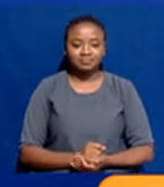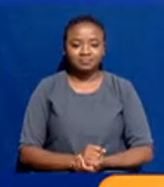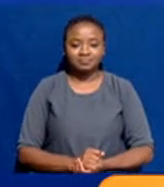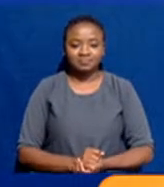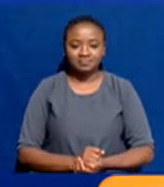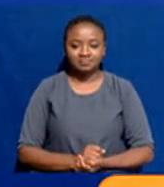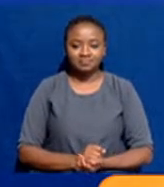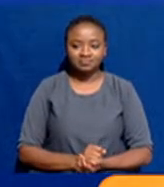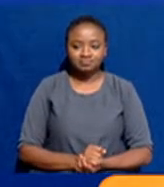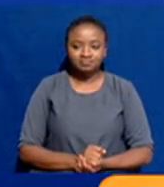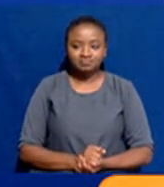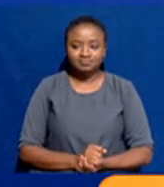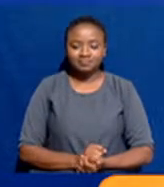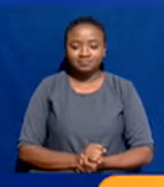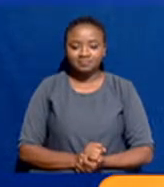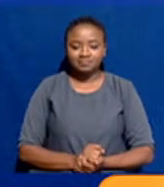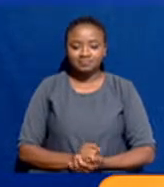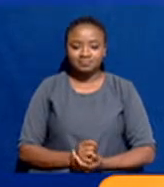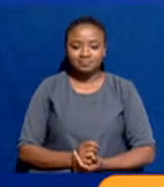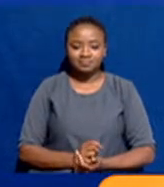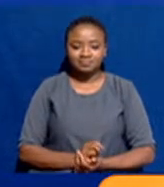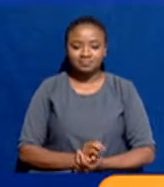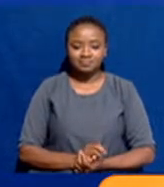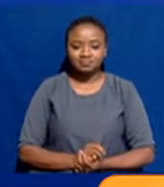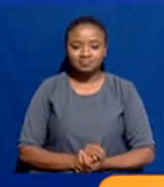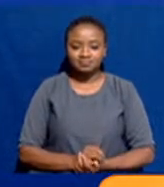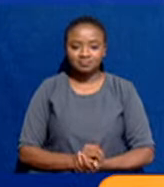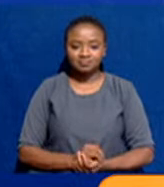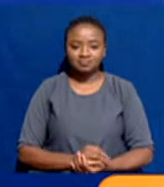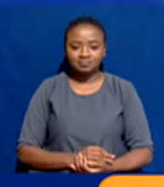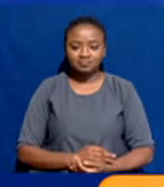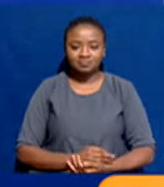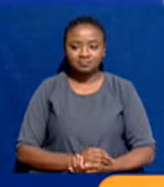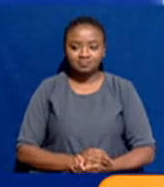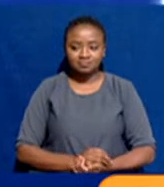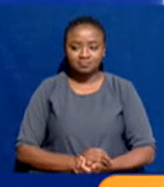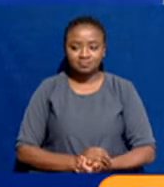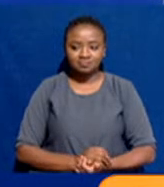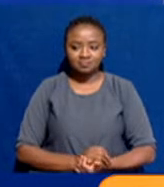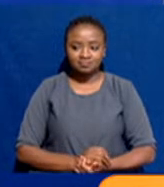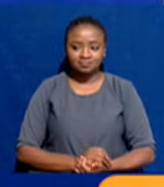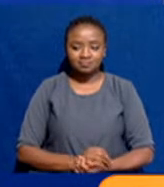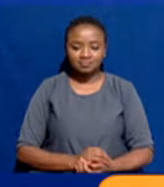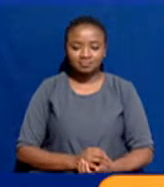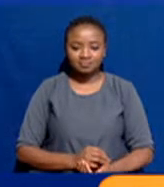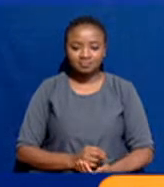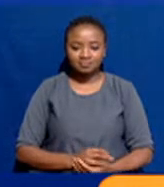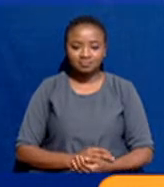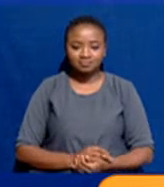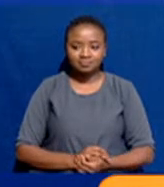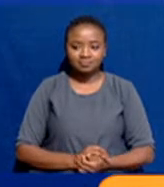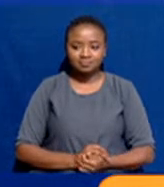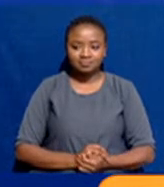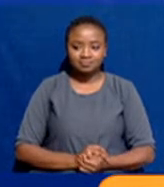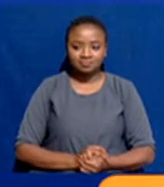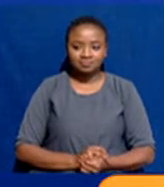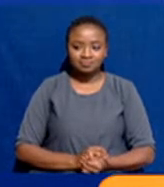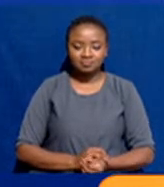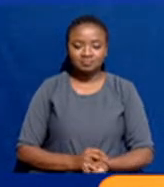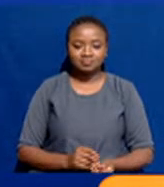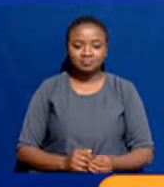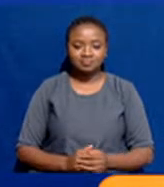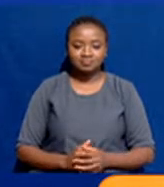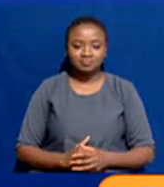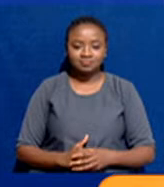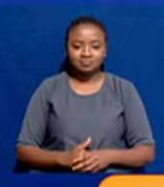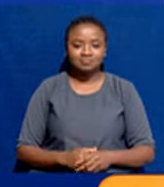elect, Dr. Willy Mutunga. This statement means a lot coming from a former Chief Justice. Can he dissect? There is